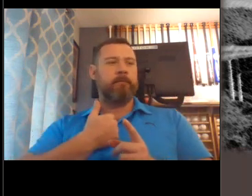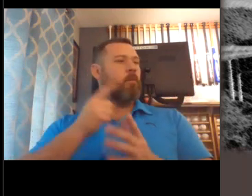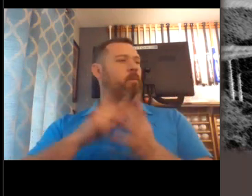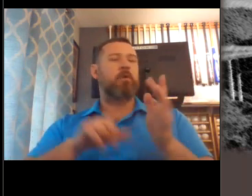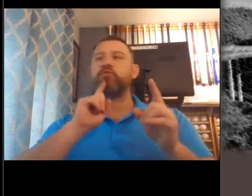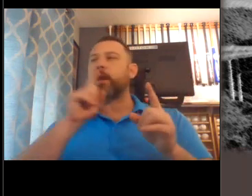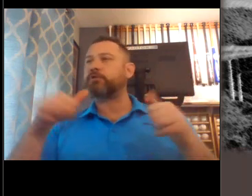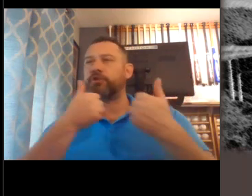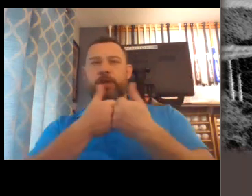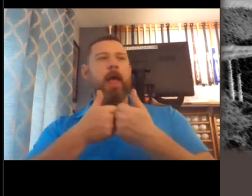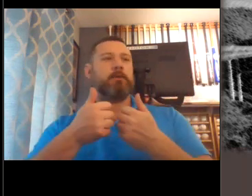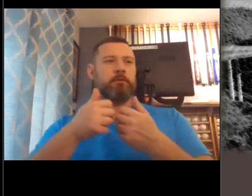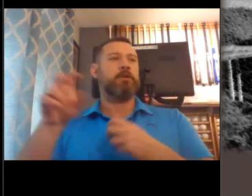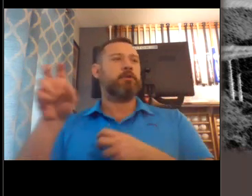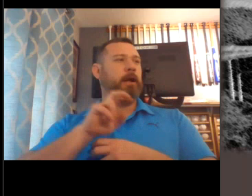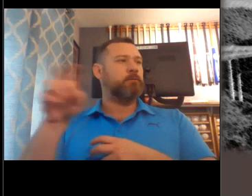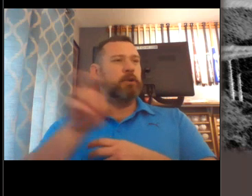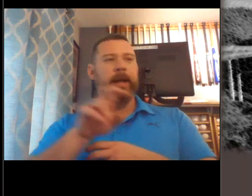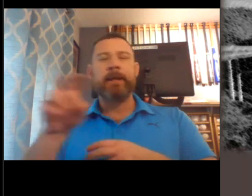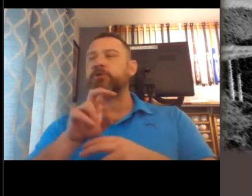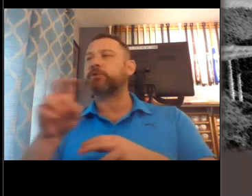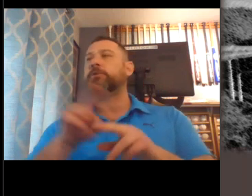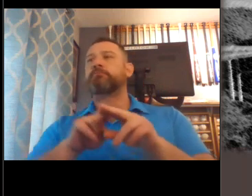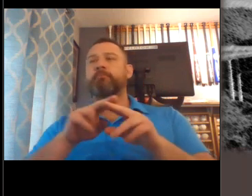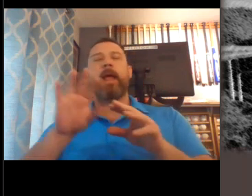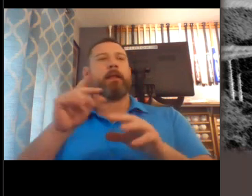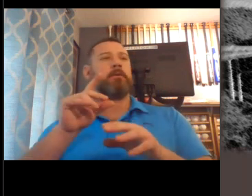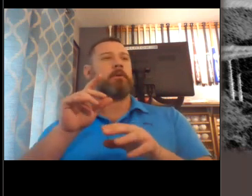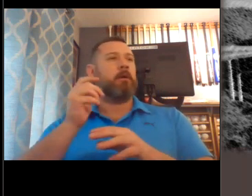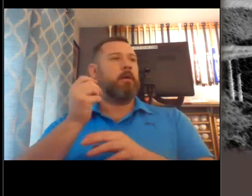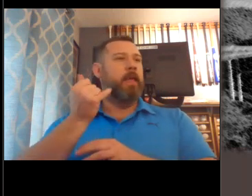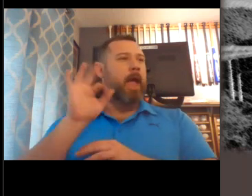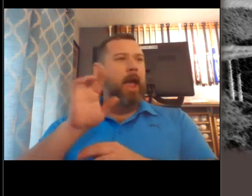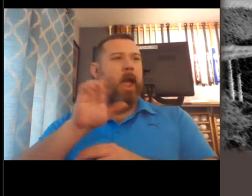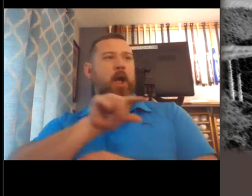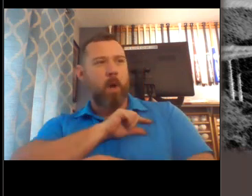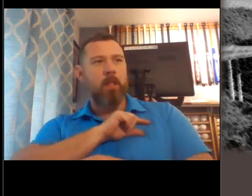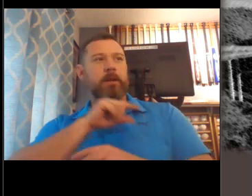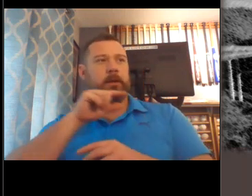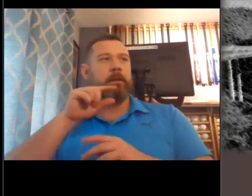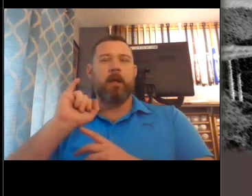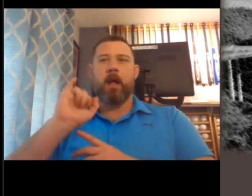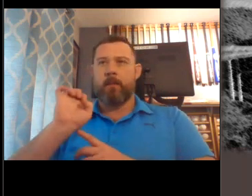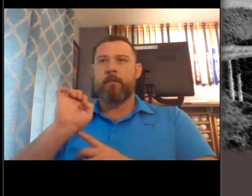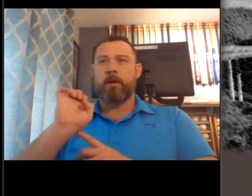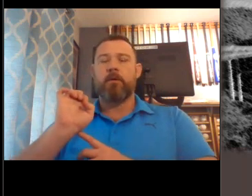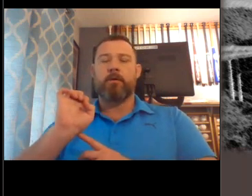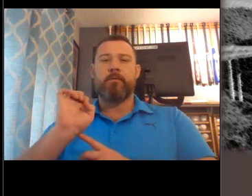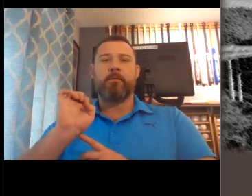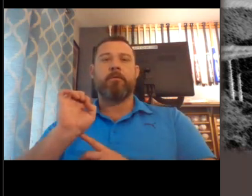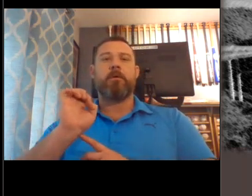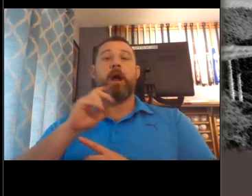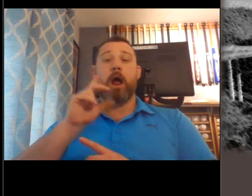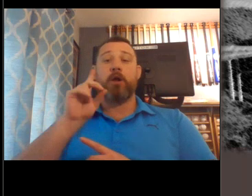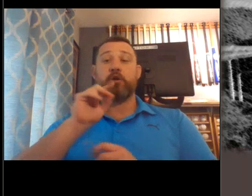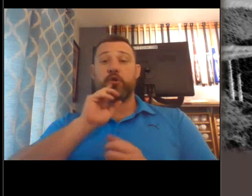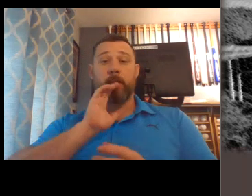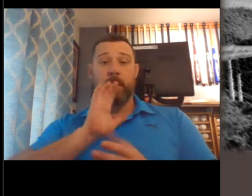it comes to transportation and air quality here in the Inland Empire. So very appreciative of that. I do believe there's a